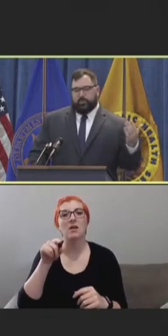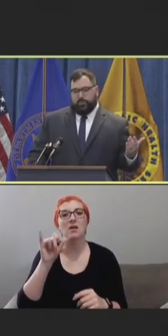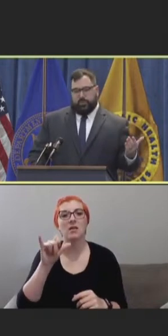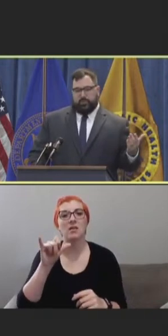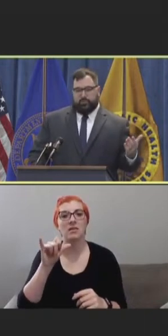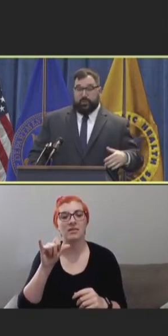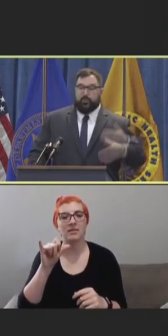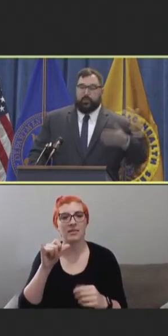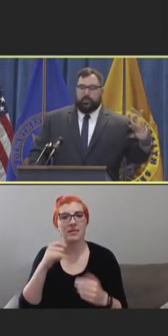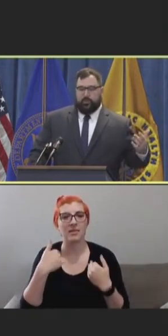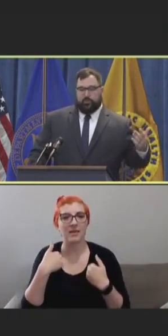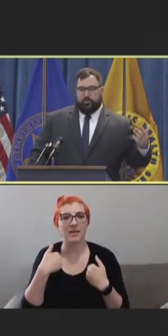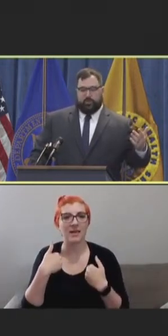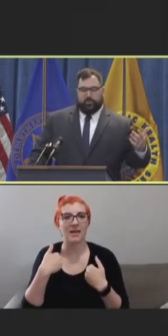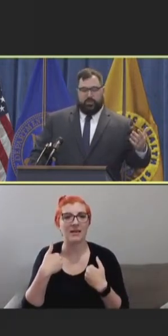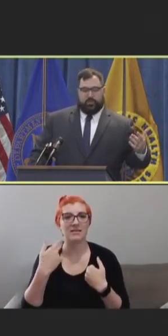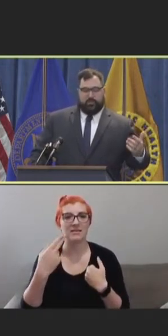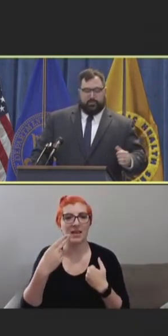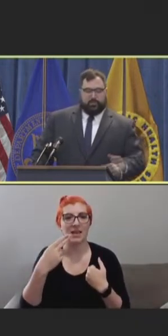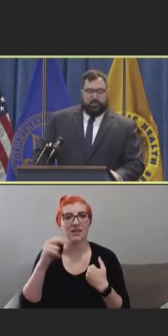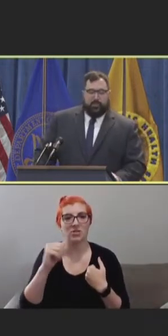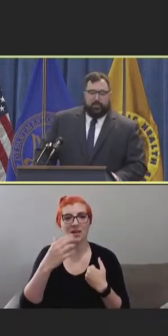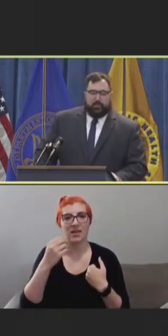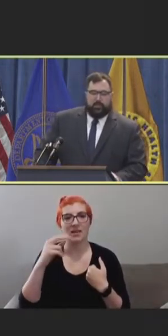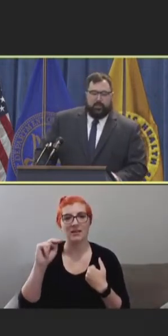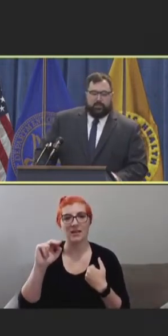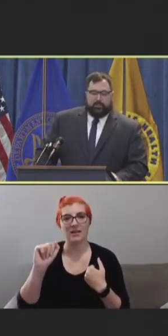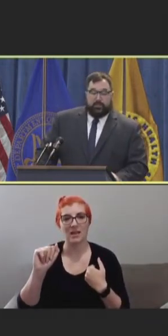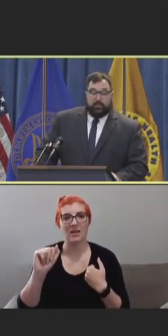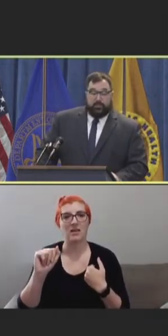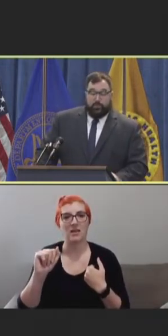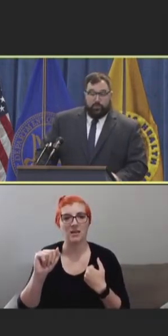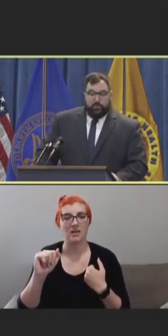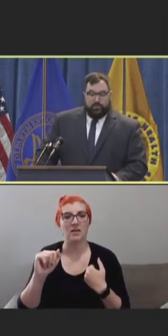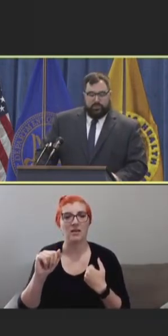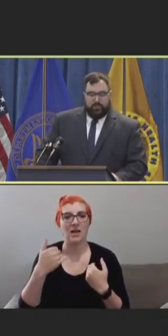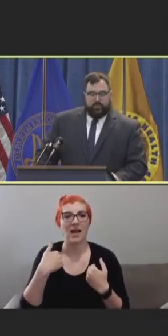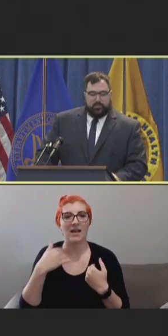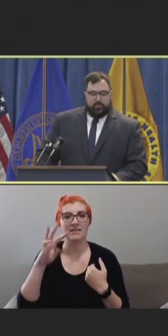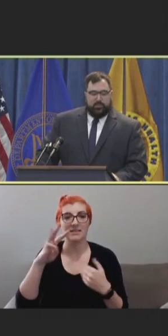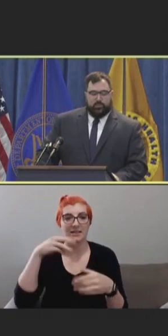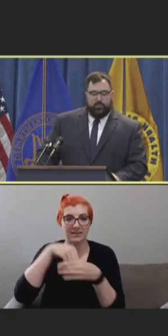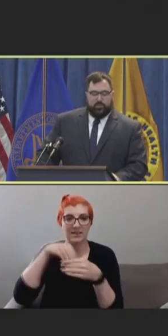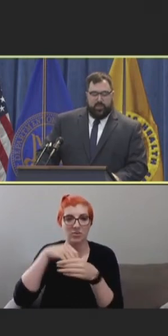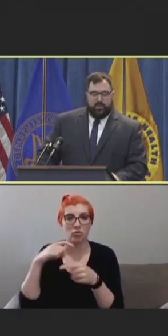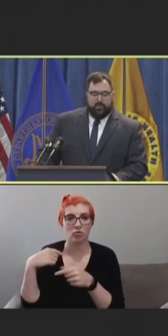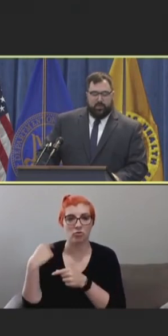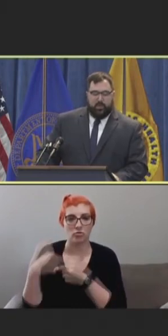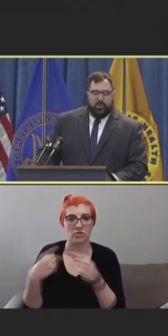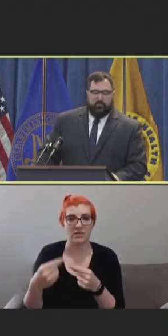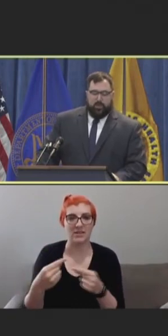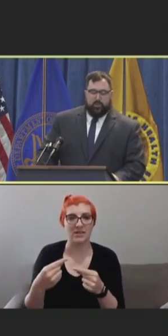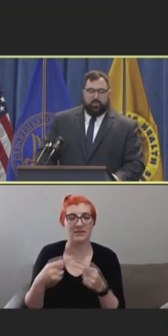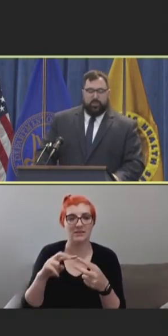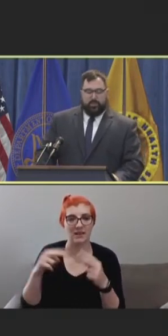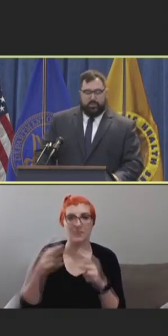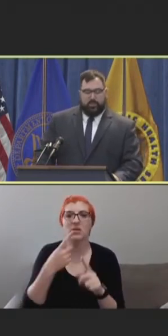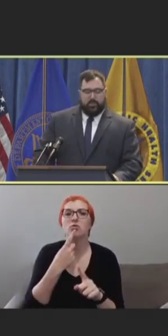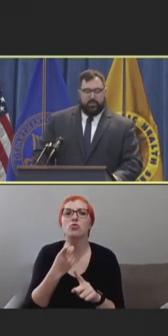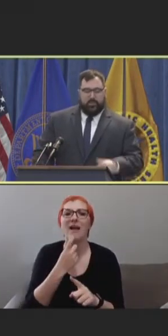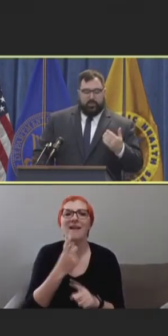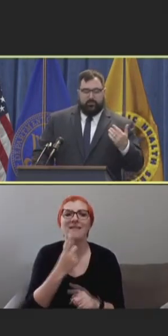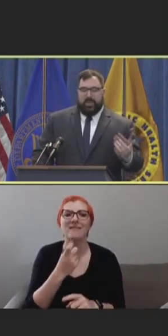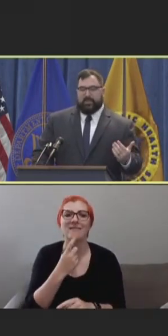type circulating strain that you're trying to protect against. It's got its 6 internal gene segments, shown in red here, from